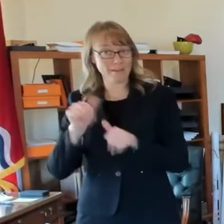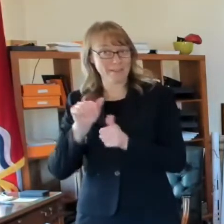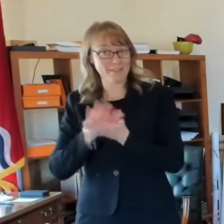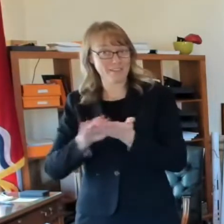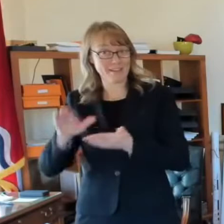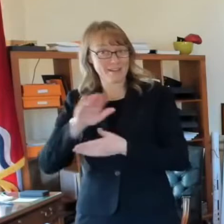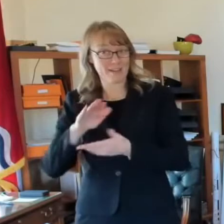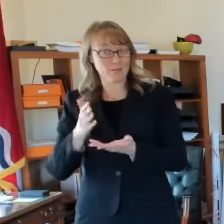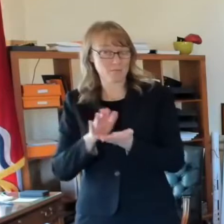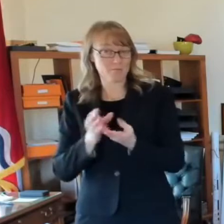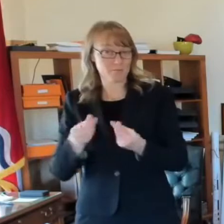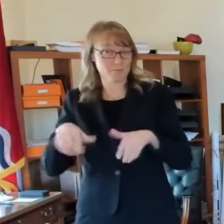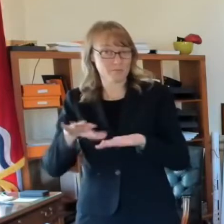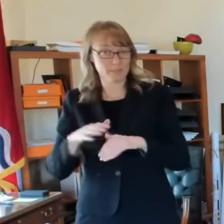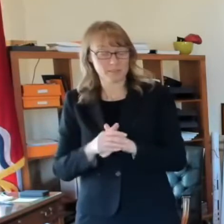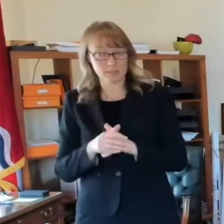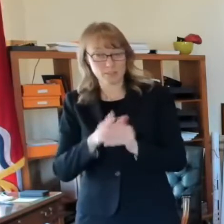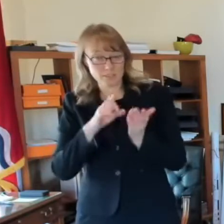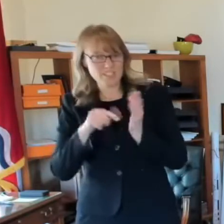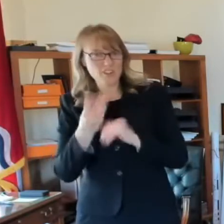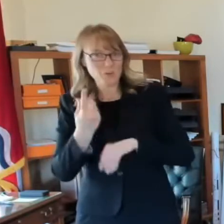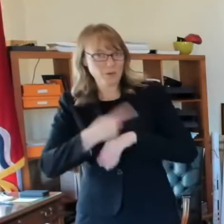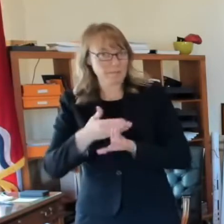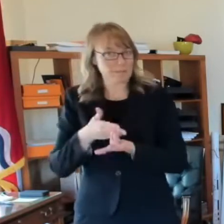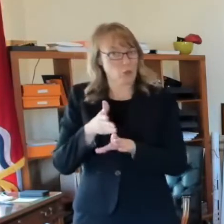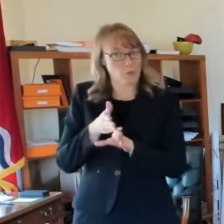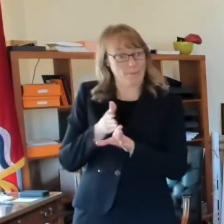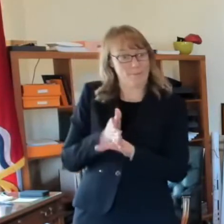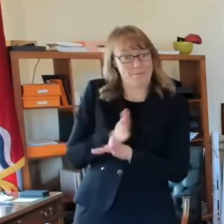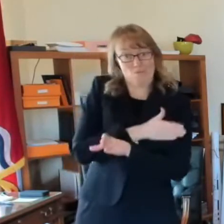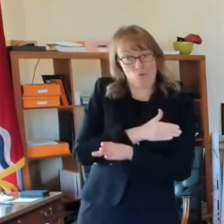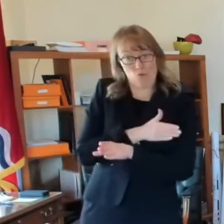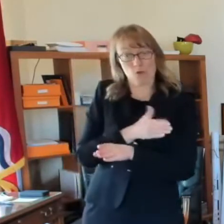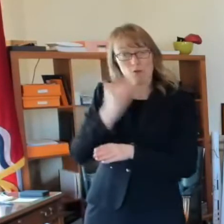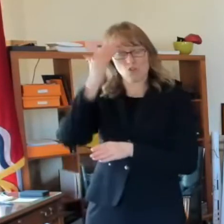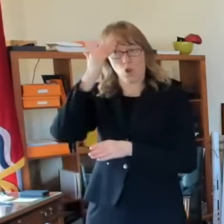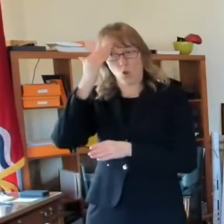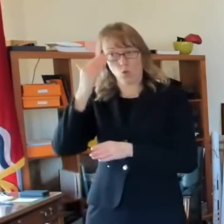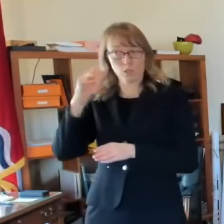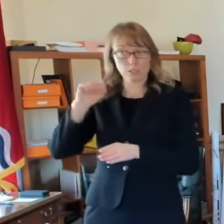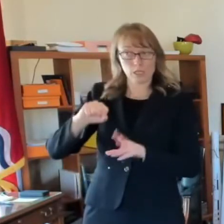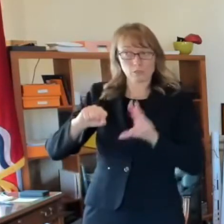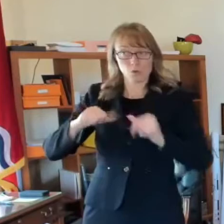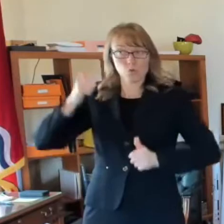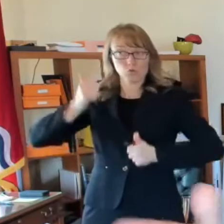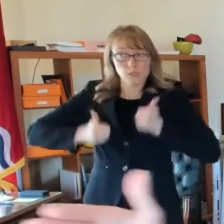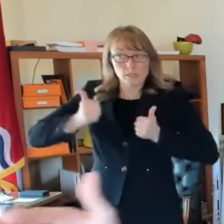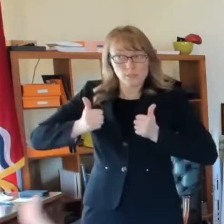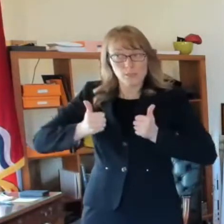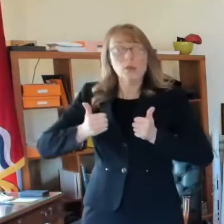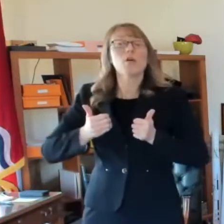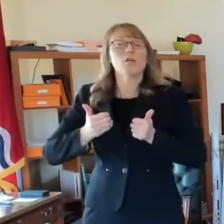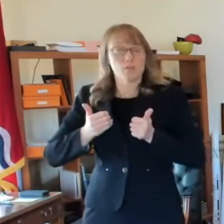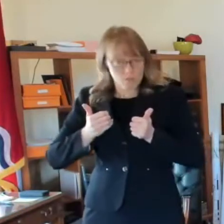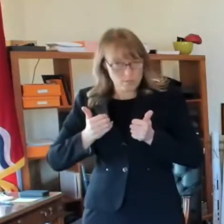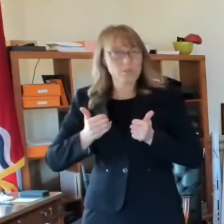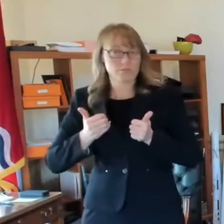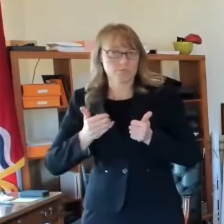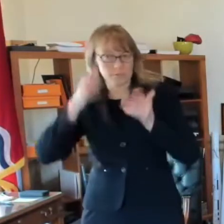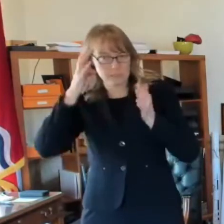SLU, St. Louis University, for example, I believe is making testing available to students before they leave campus, a few